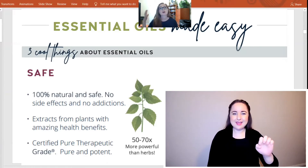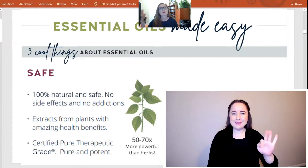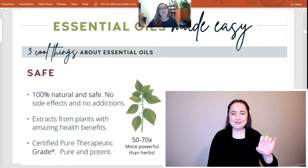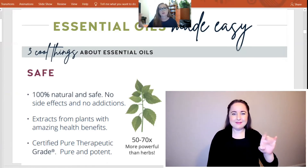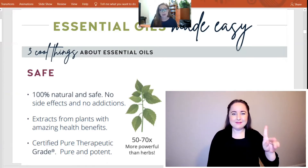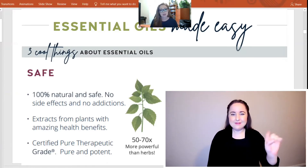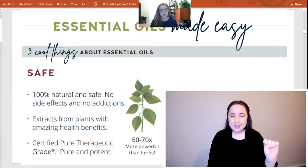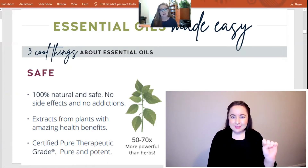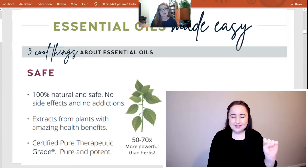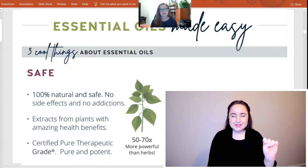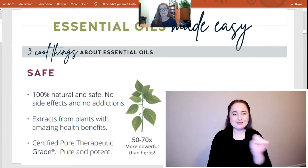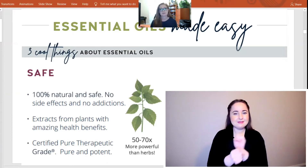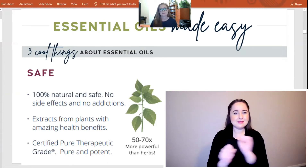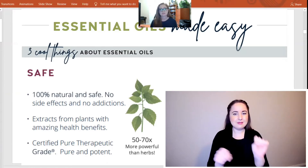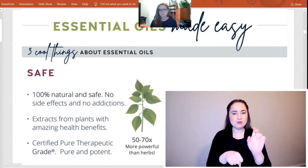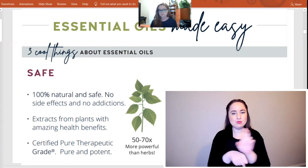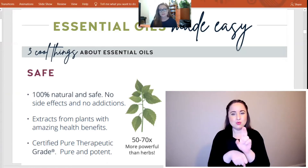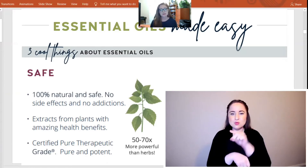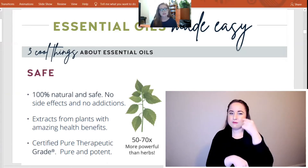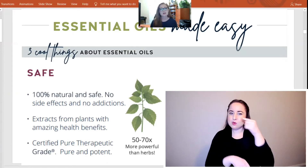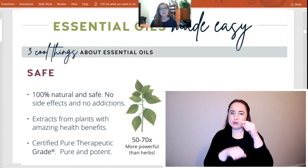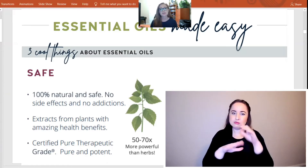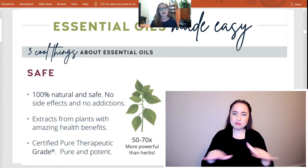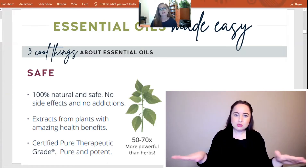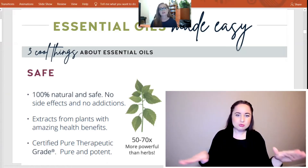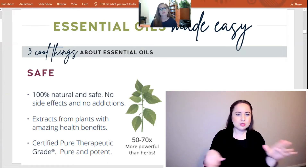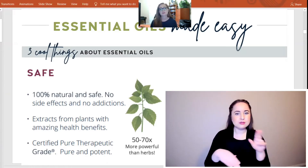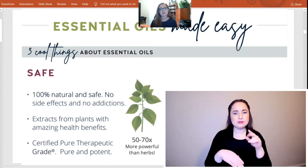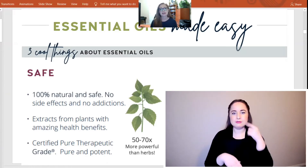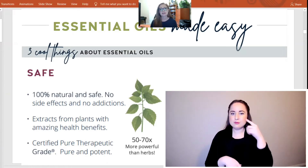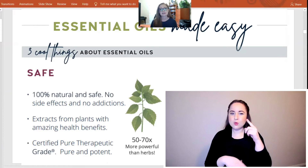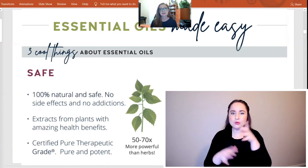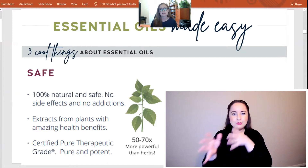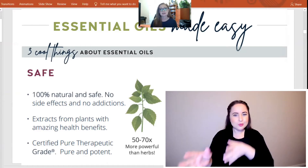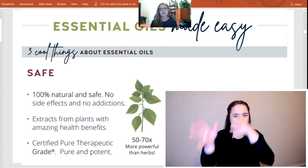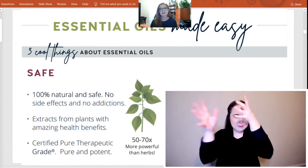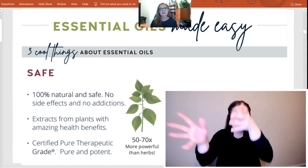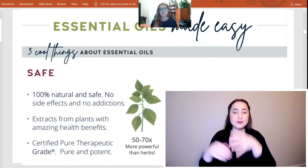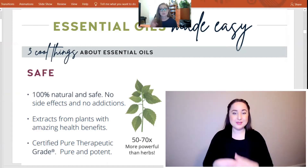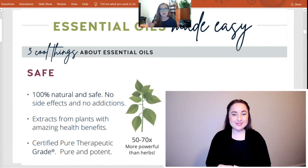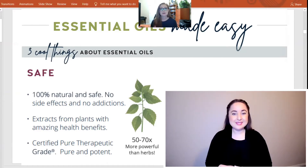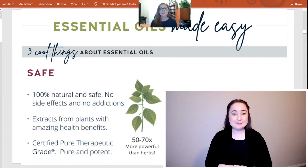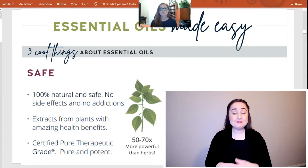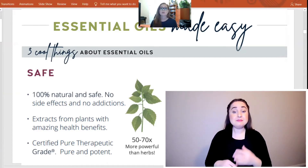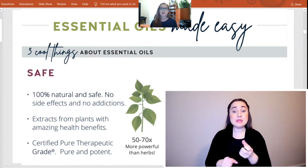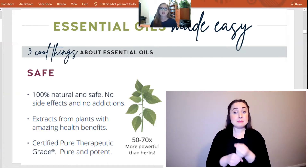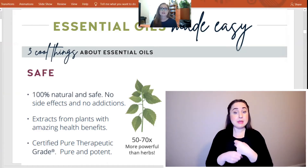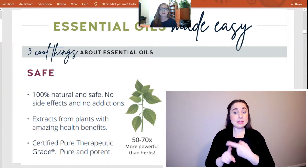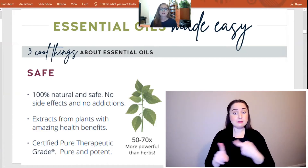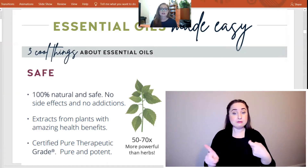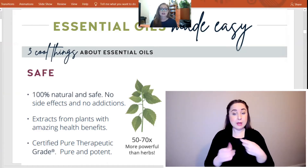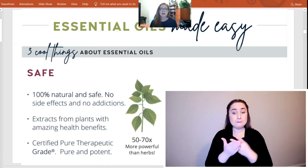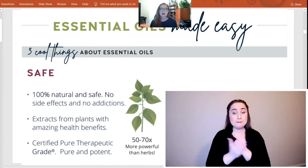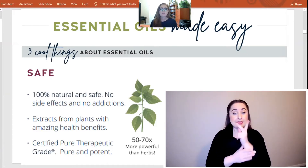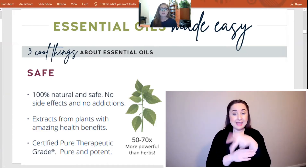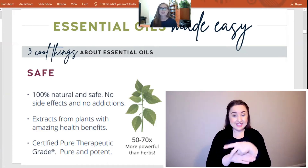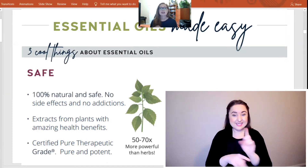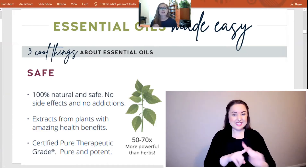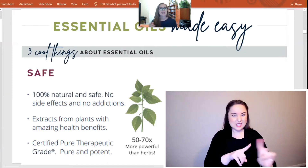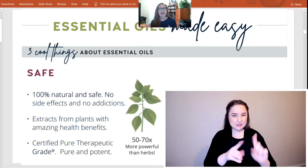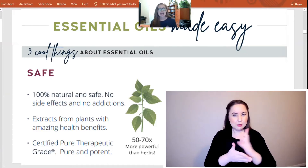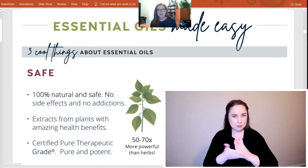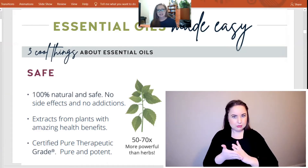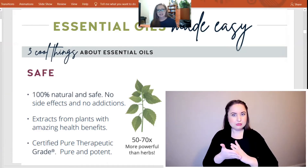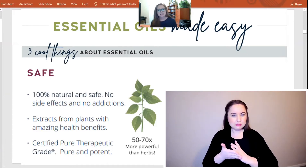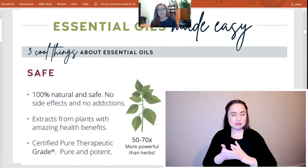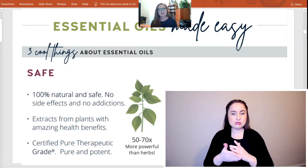to use on our grandparents. They're extracted from plants. Different parts of the plants. There's